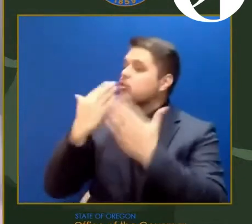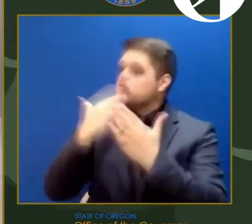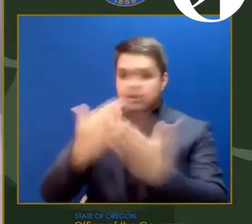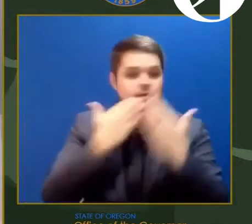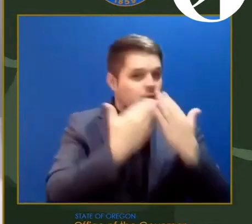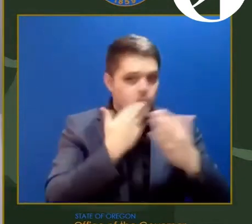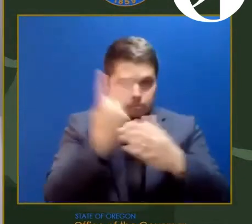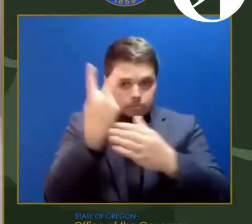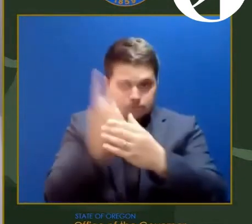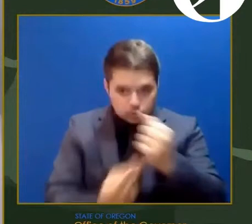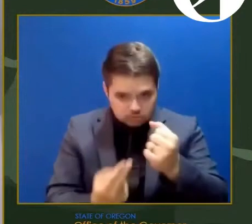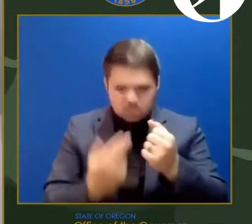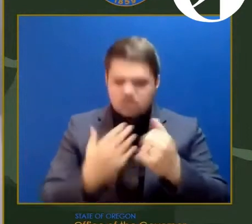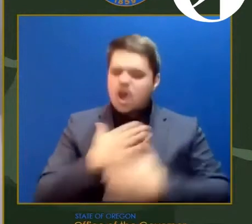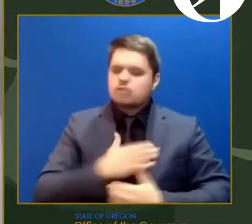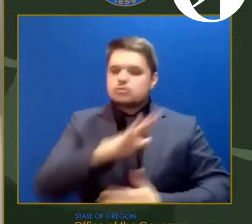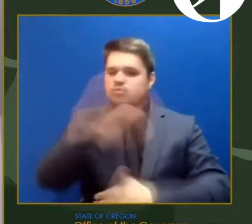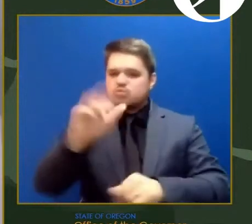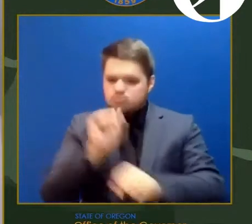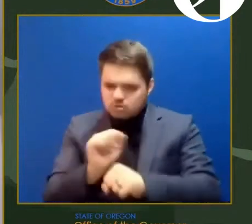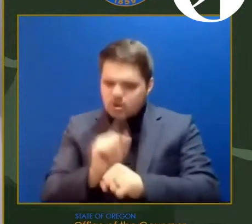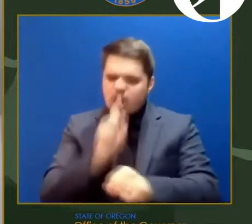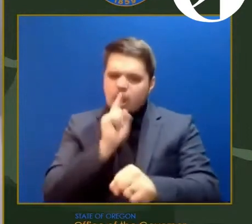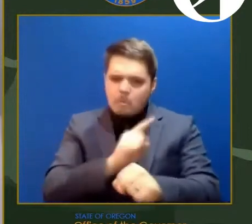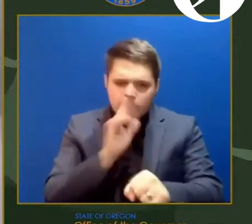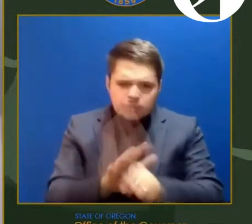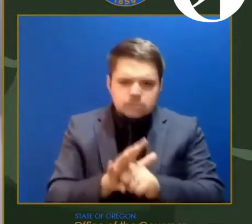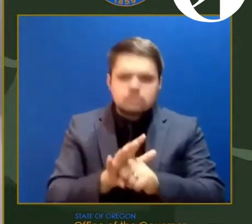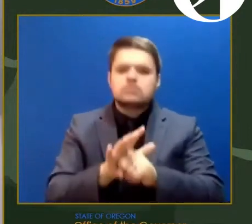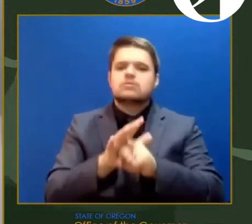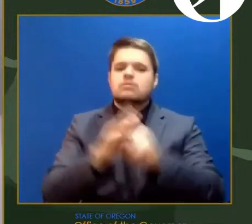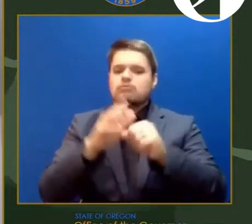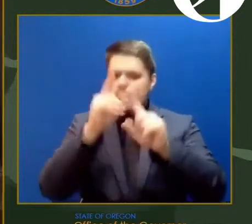and commitment to creating a more just and equitable Oregon.